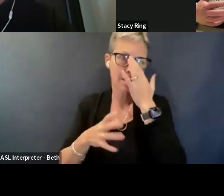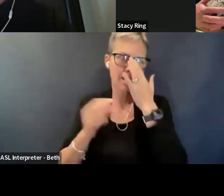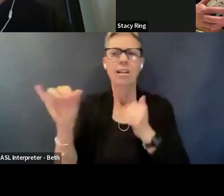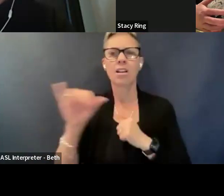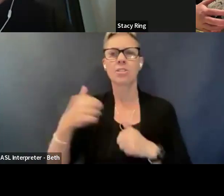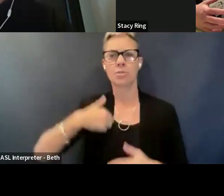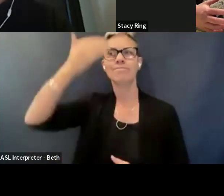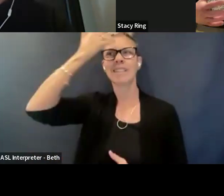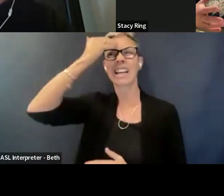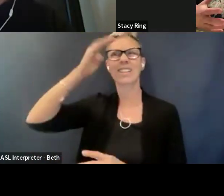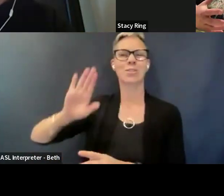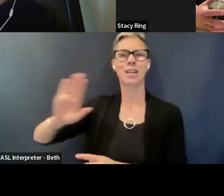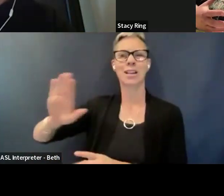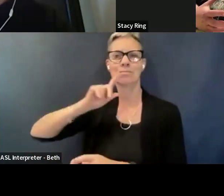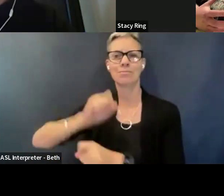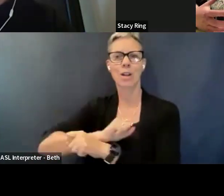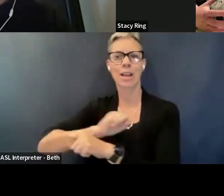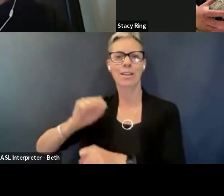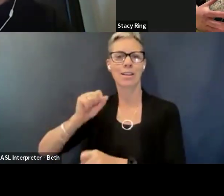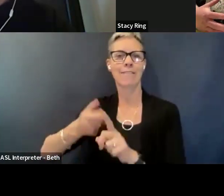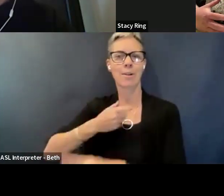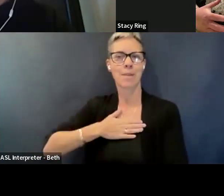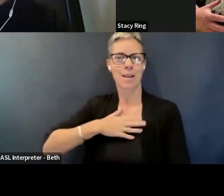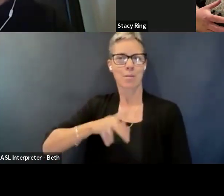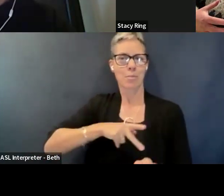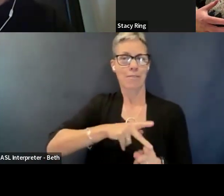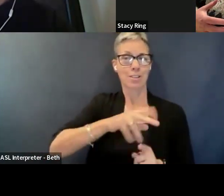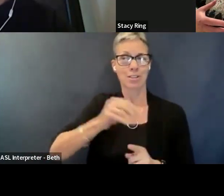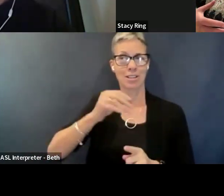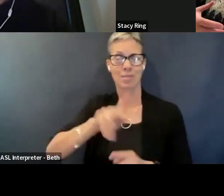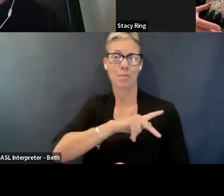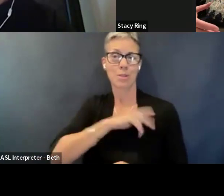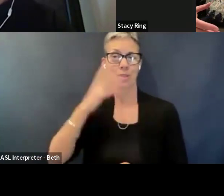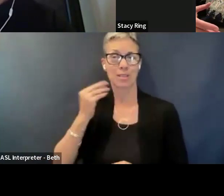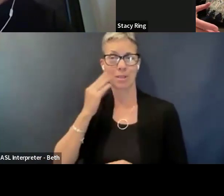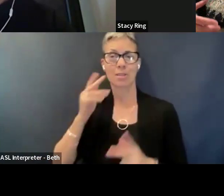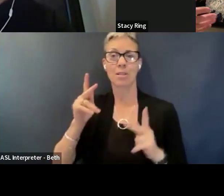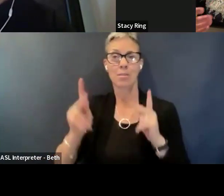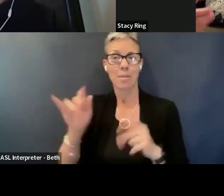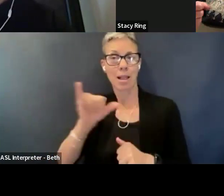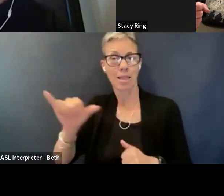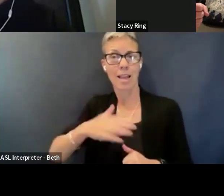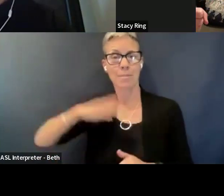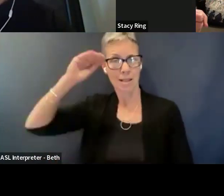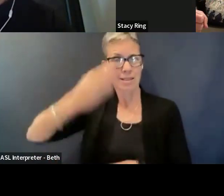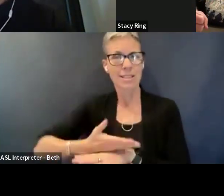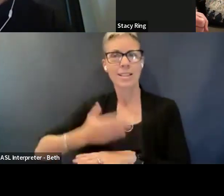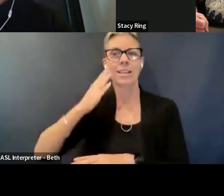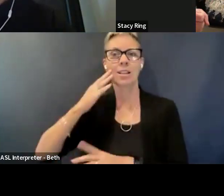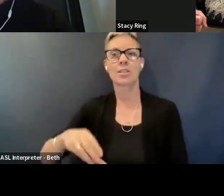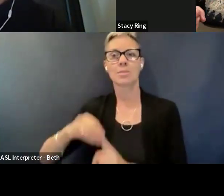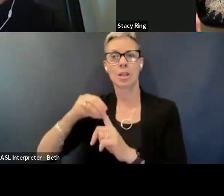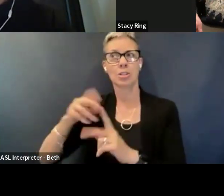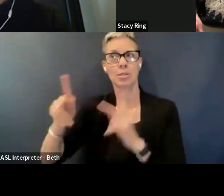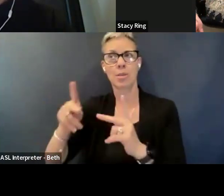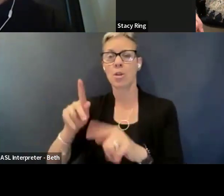the realities from my professional and personal experiences that individuals like my son, especially those who are nonverbal,